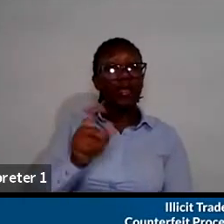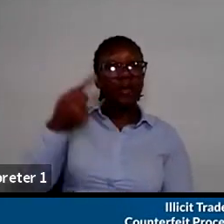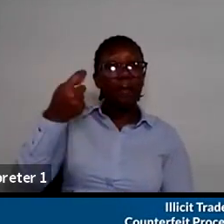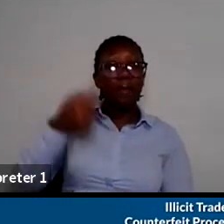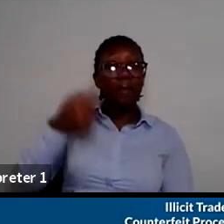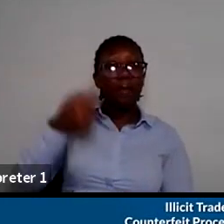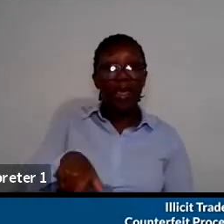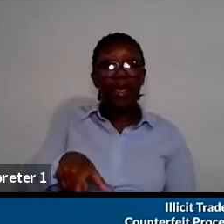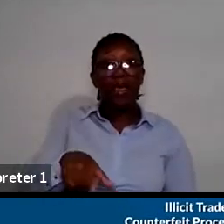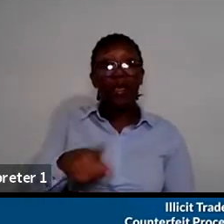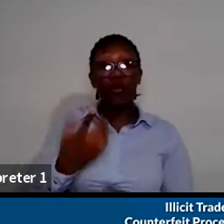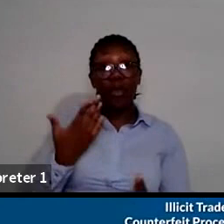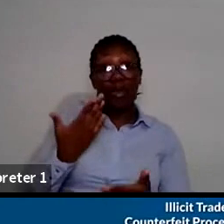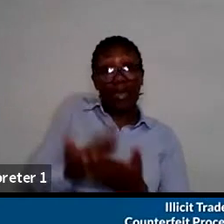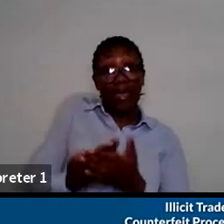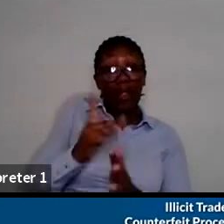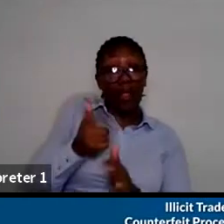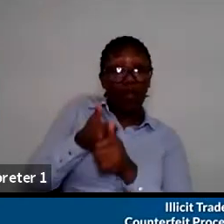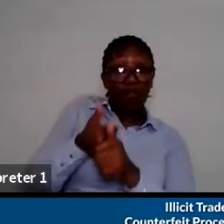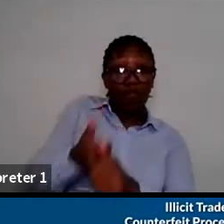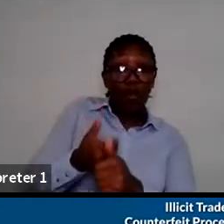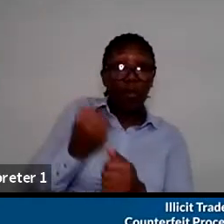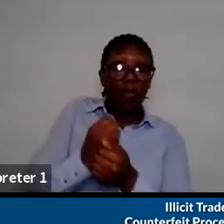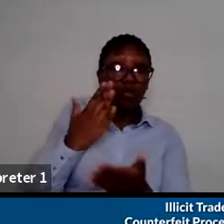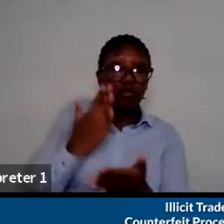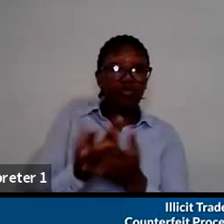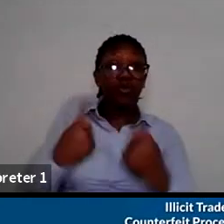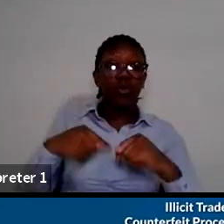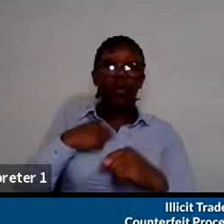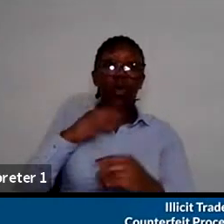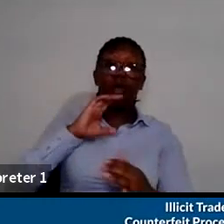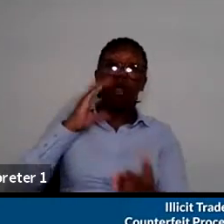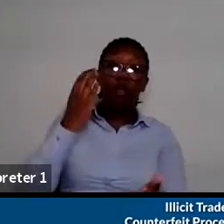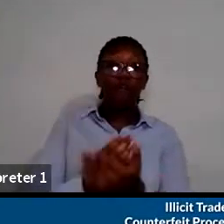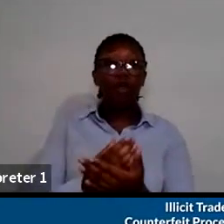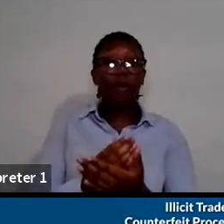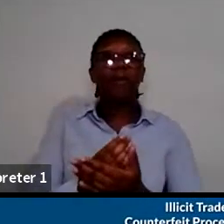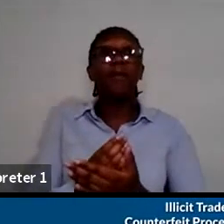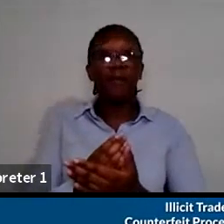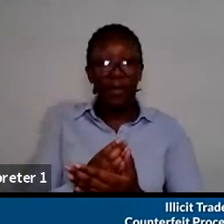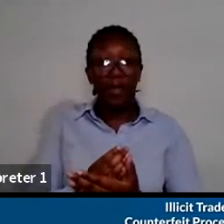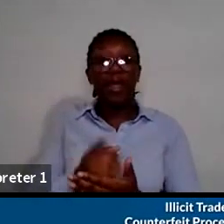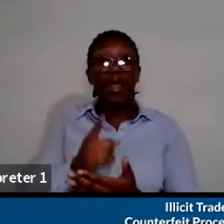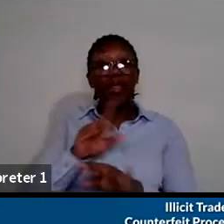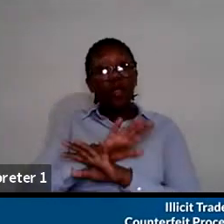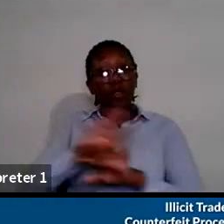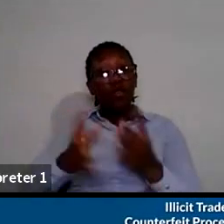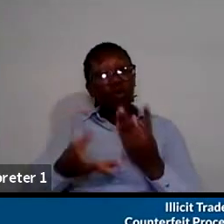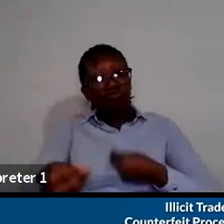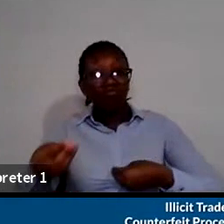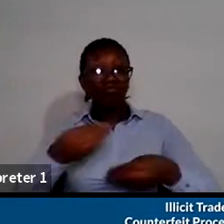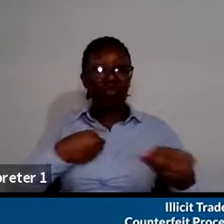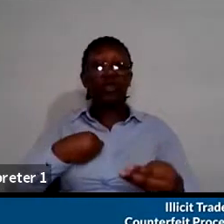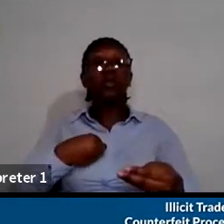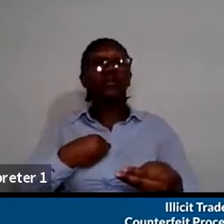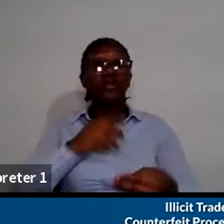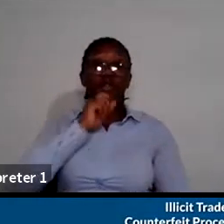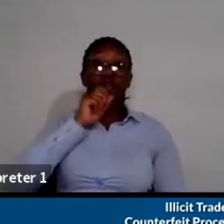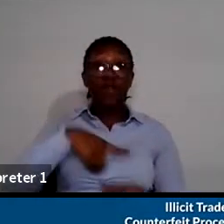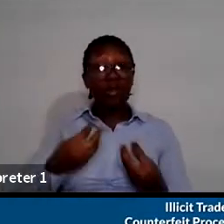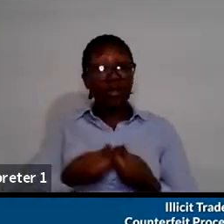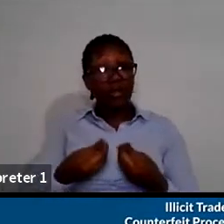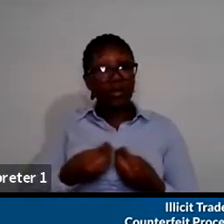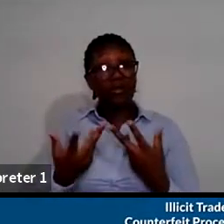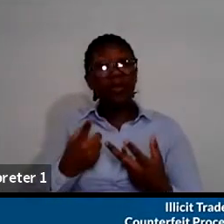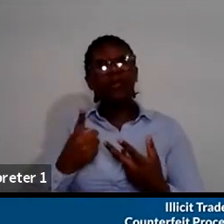make or follow to confirm that they do not trade in counterfeit goods? Is there a process